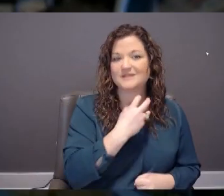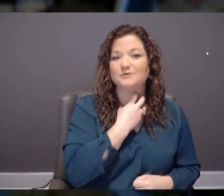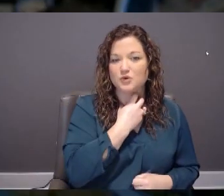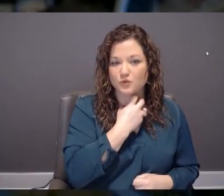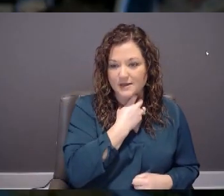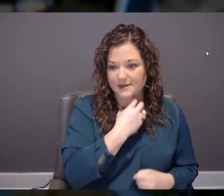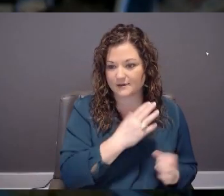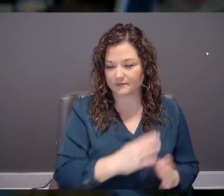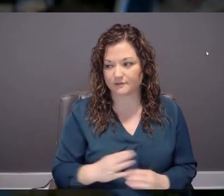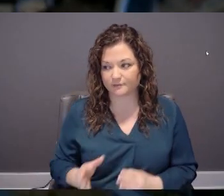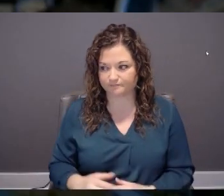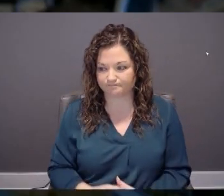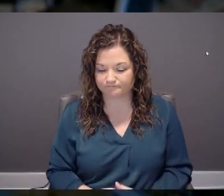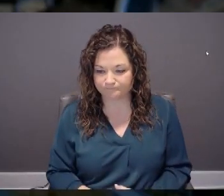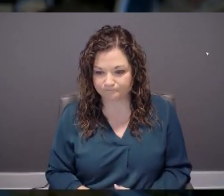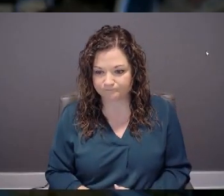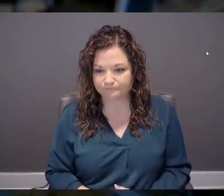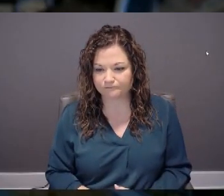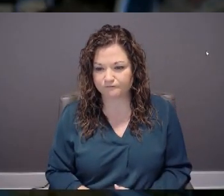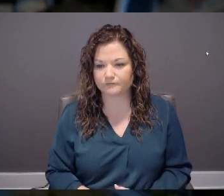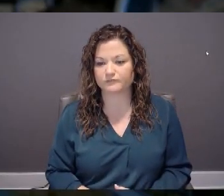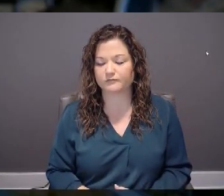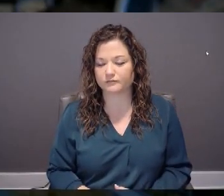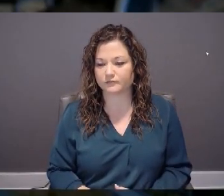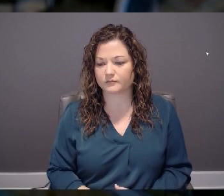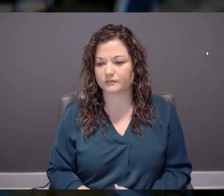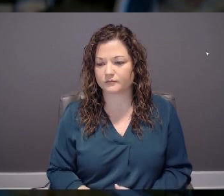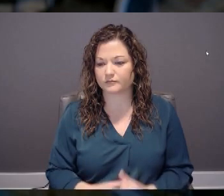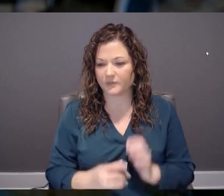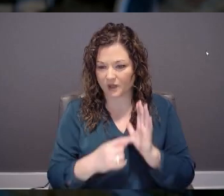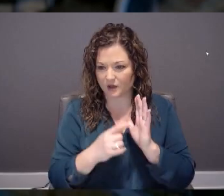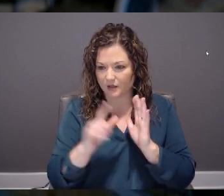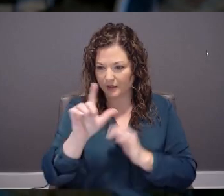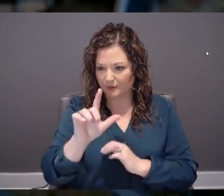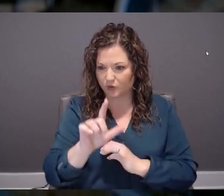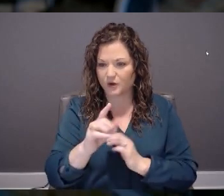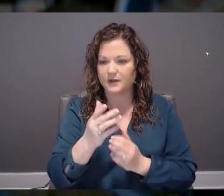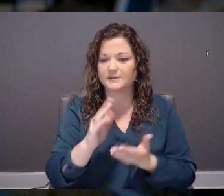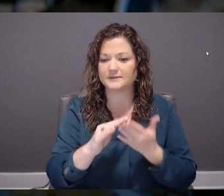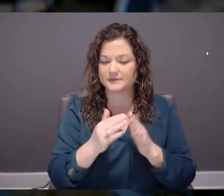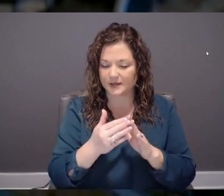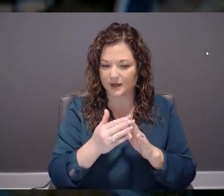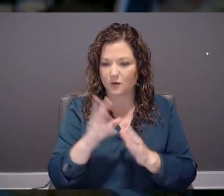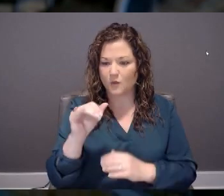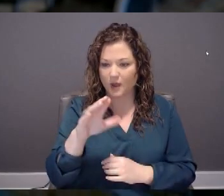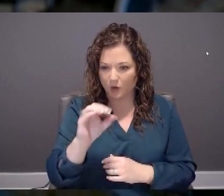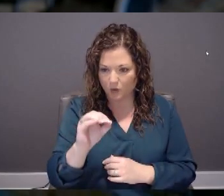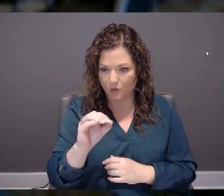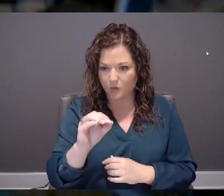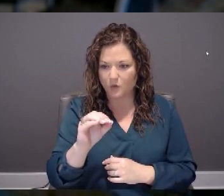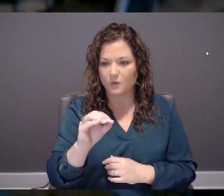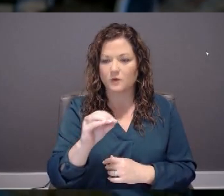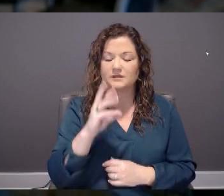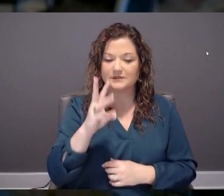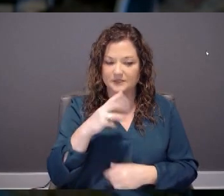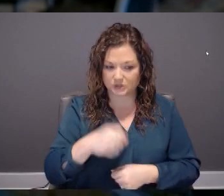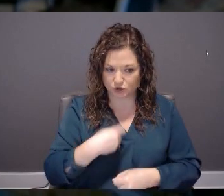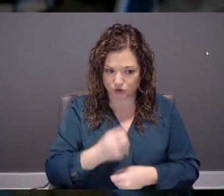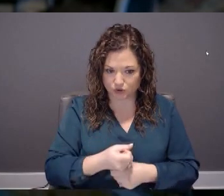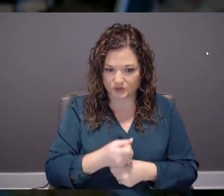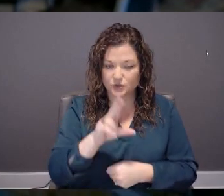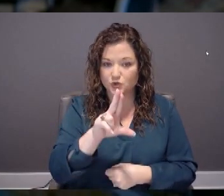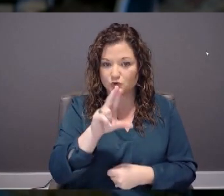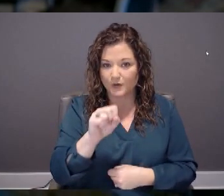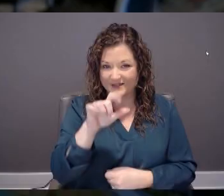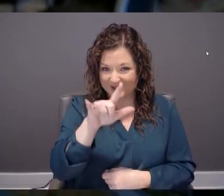Samantha Segura. I work as a librarian for the City of Waco at the East Waco Library, and I did 6 years in the United States Air Force at